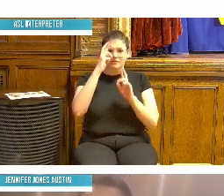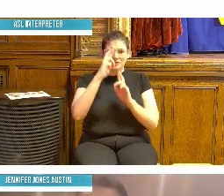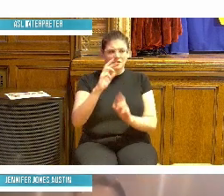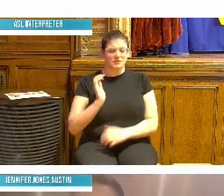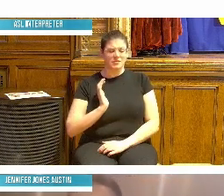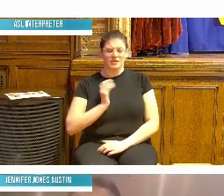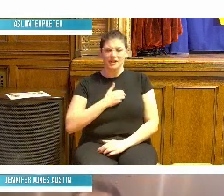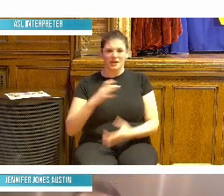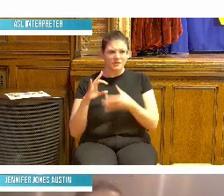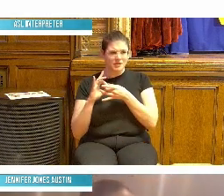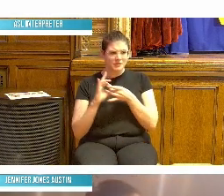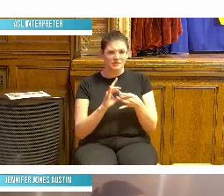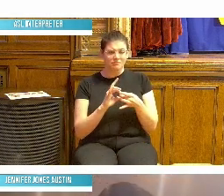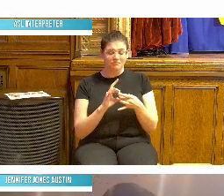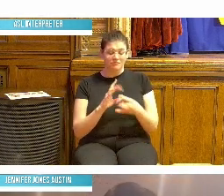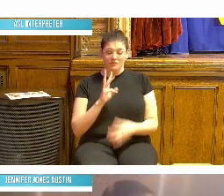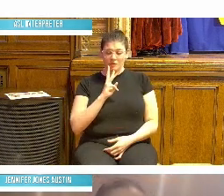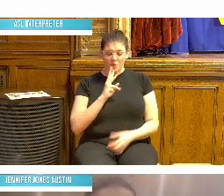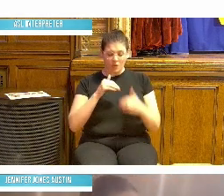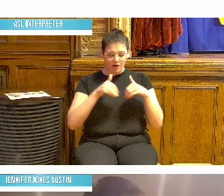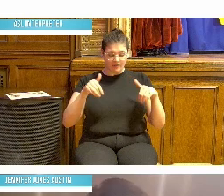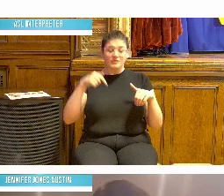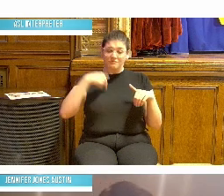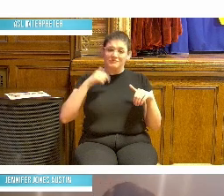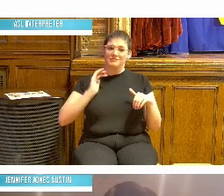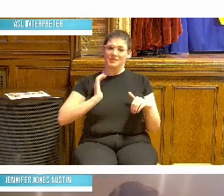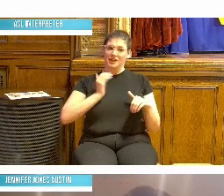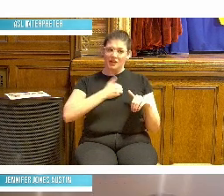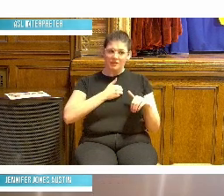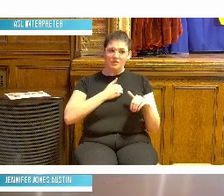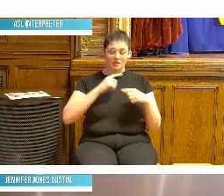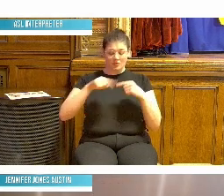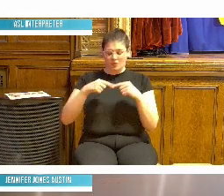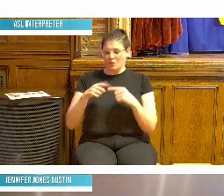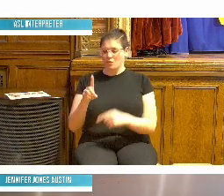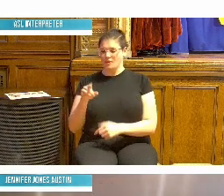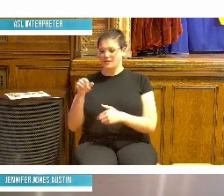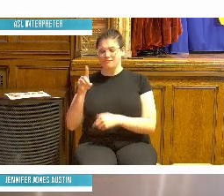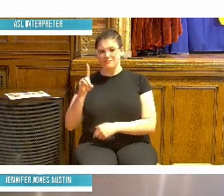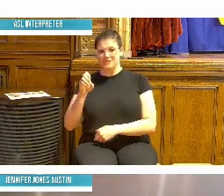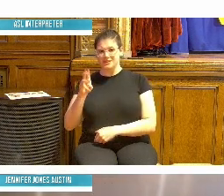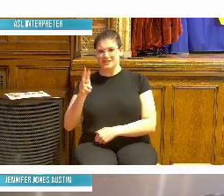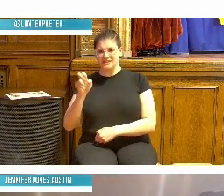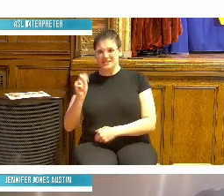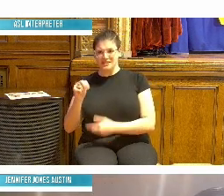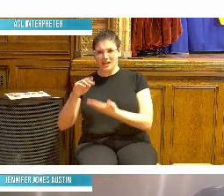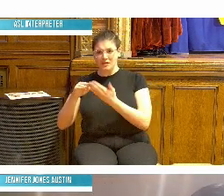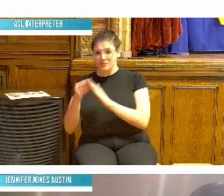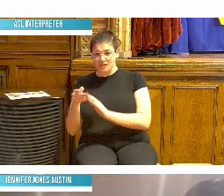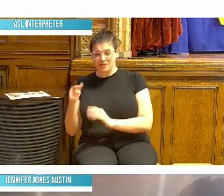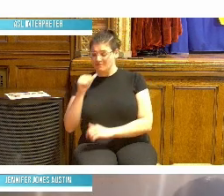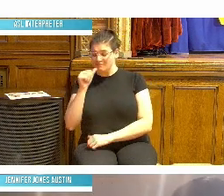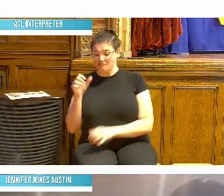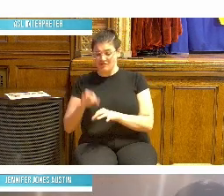our waterfront. When the downtown wasn't important, we couldn't get help. Who will own and control the area?